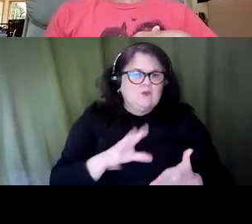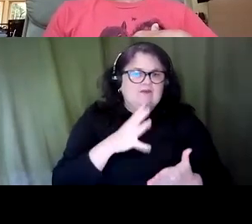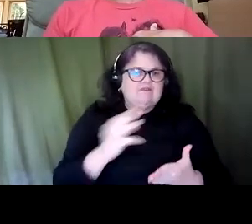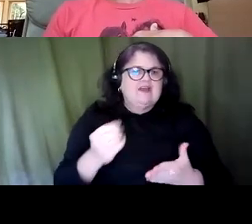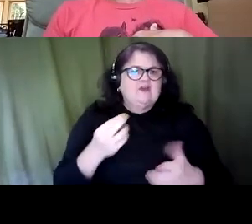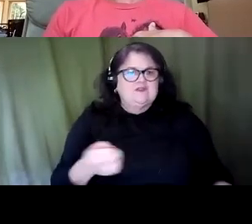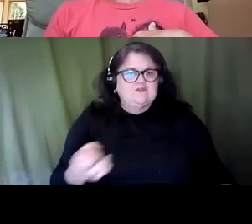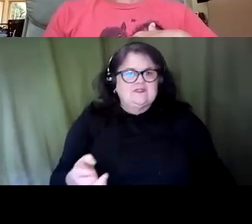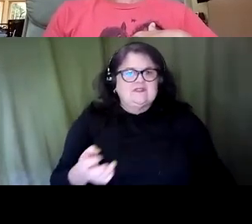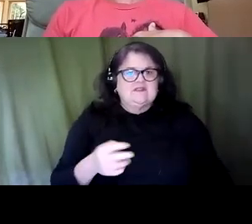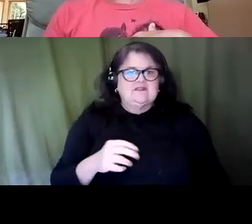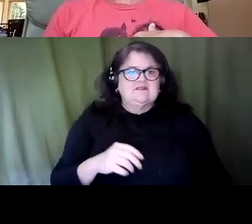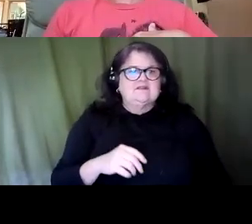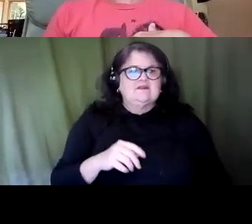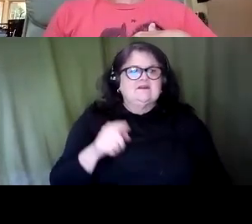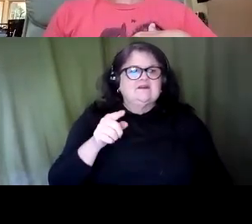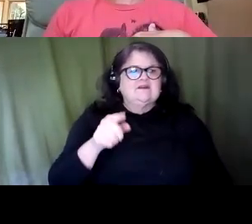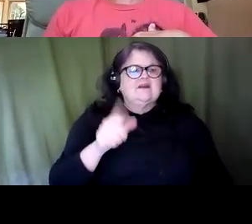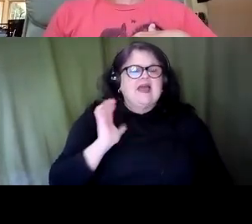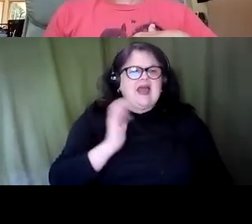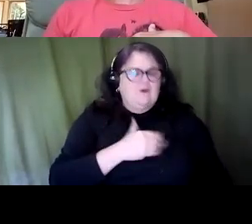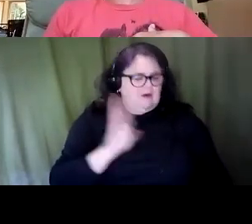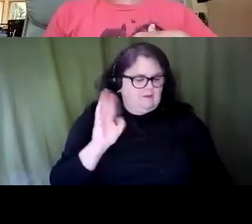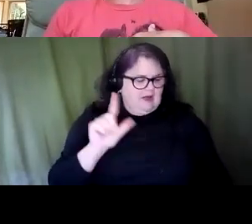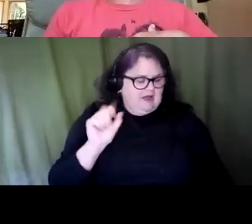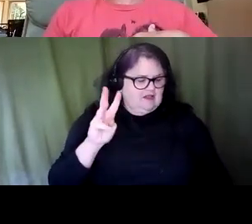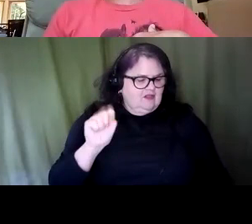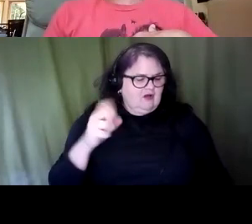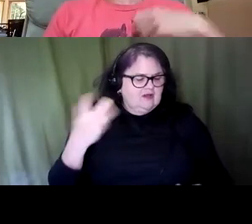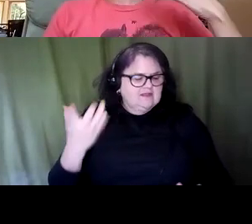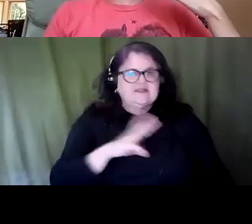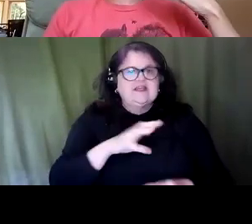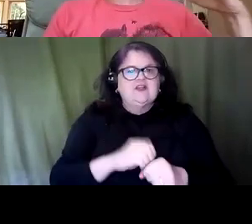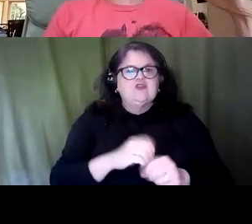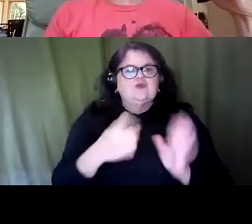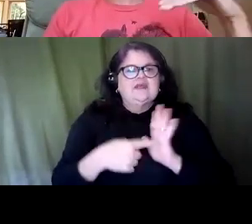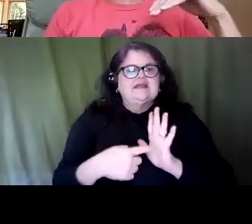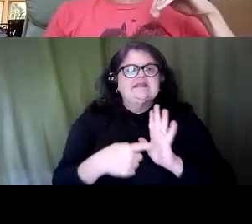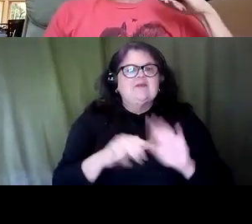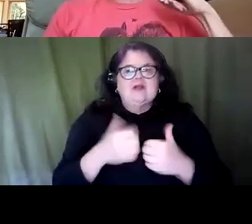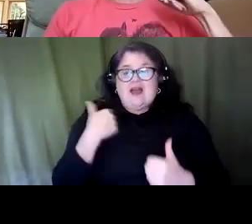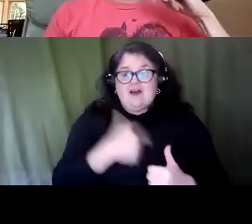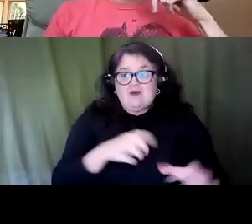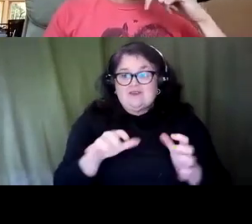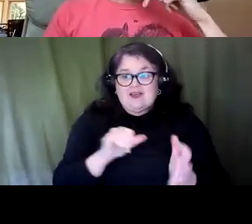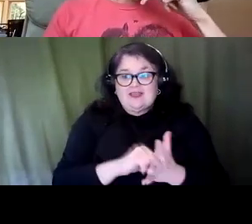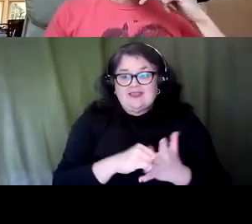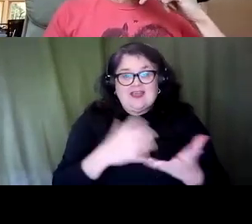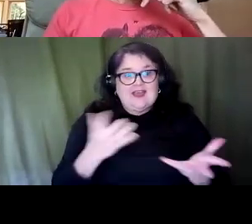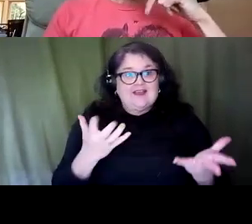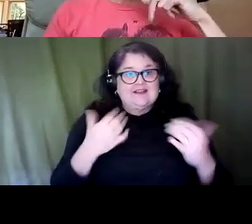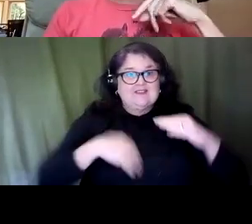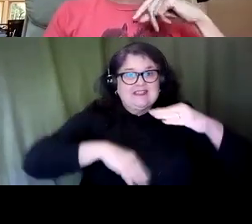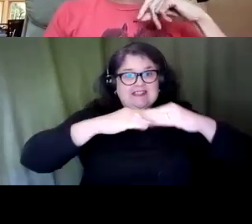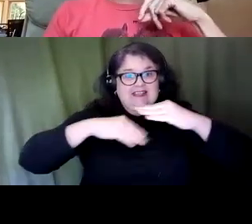So EB-Prex bylaws include examples of how we've done this, which is putting a ceiling on the return